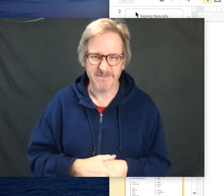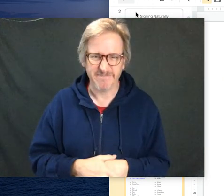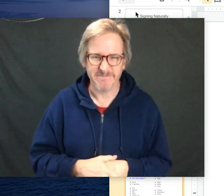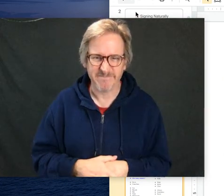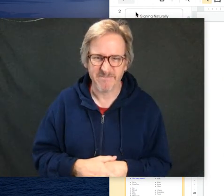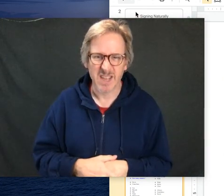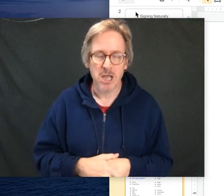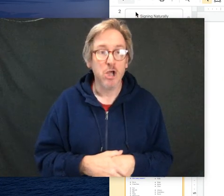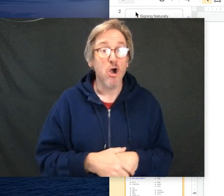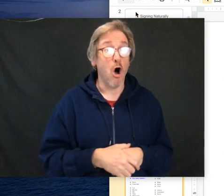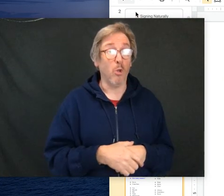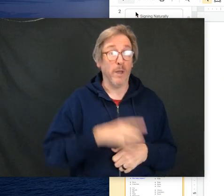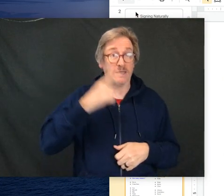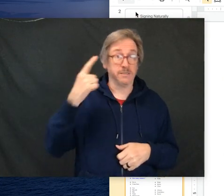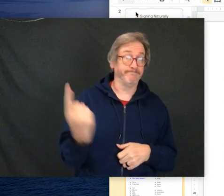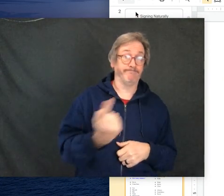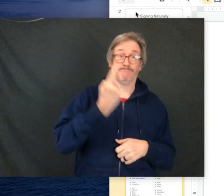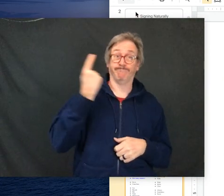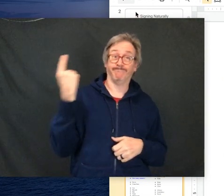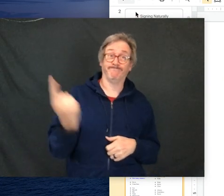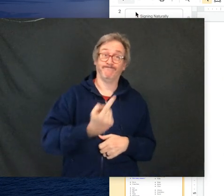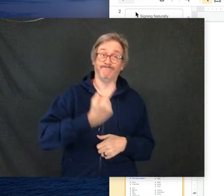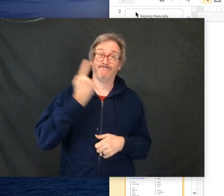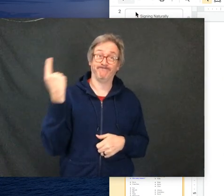Englishy. Always.